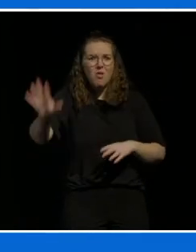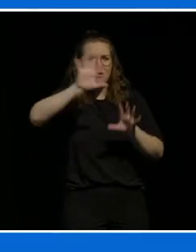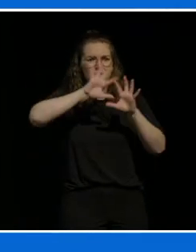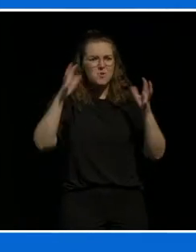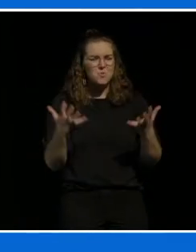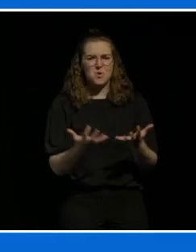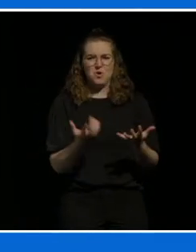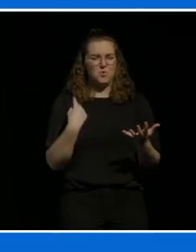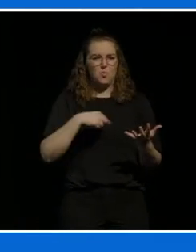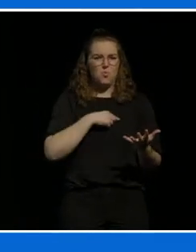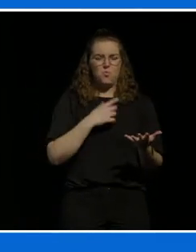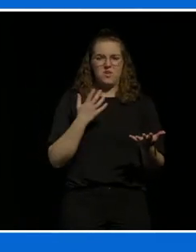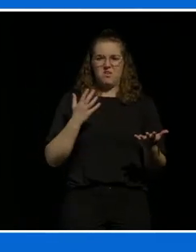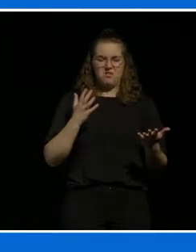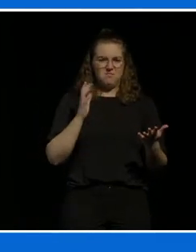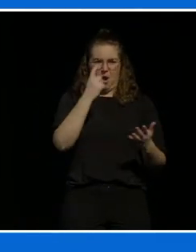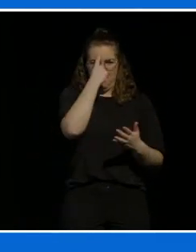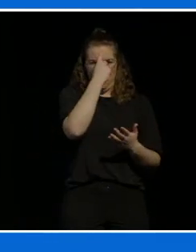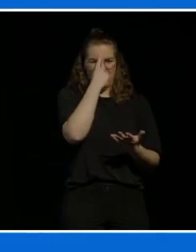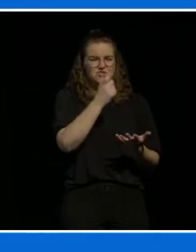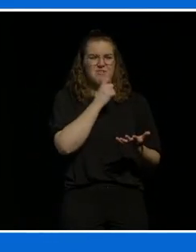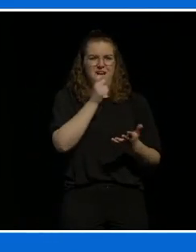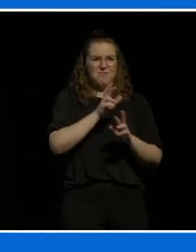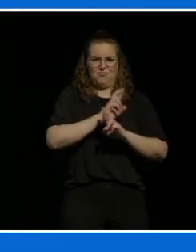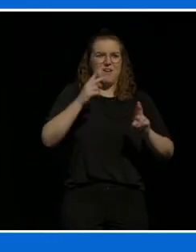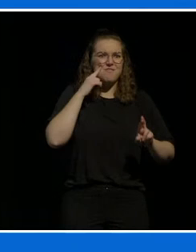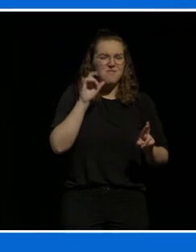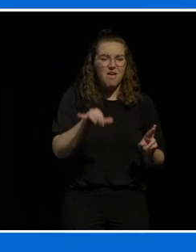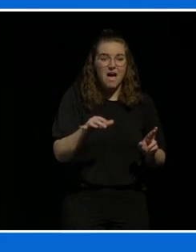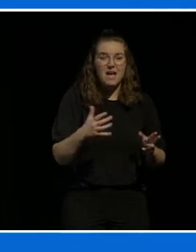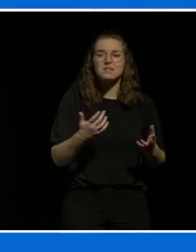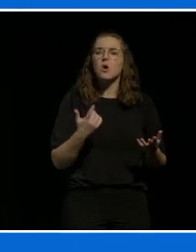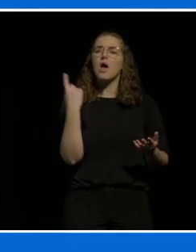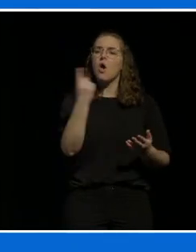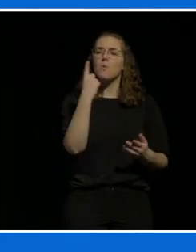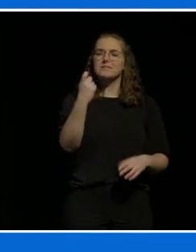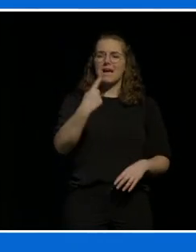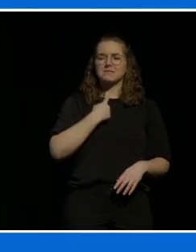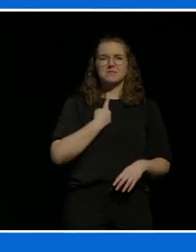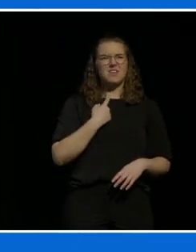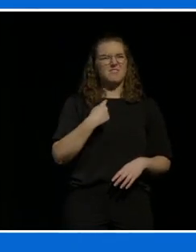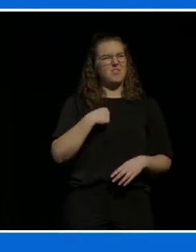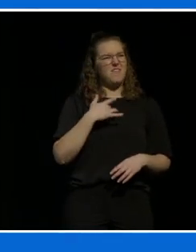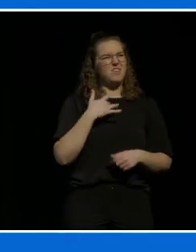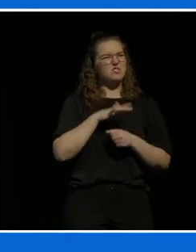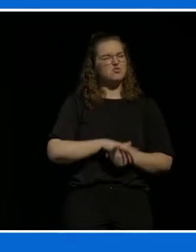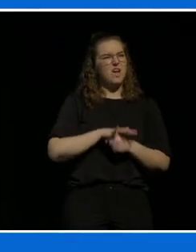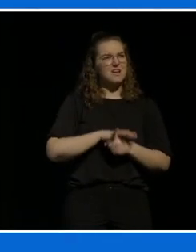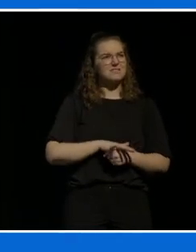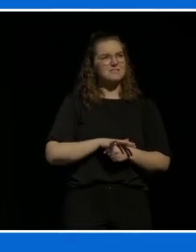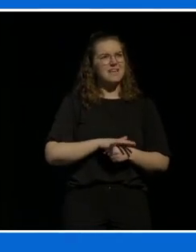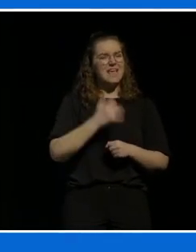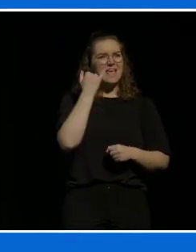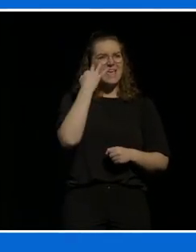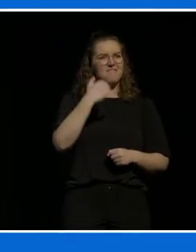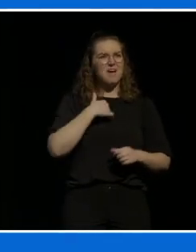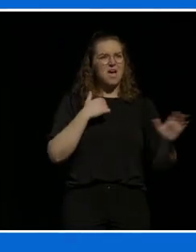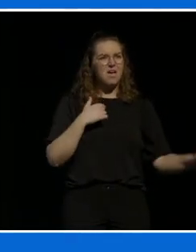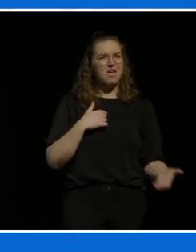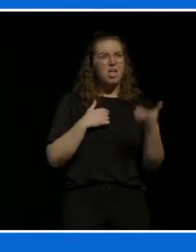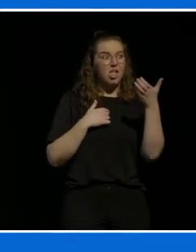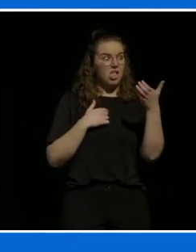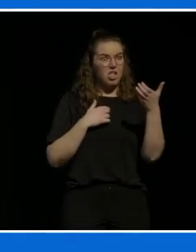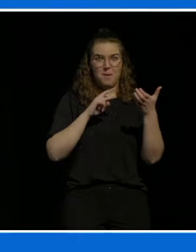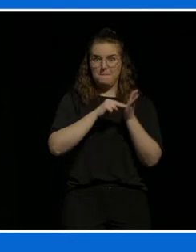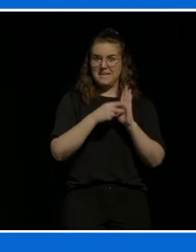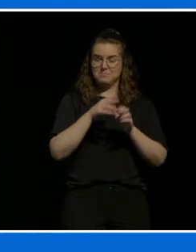I remember that. I ask myself also, am I stressed right now? How am I feeling? Like, am I gonna pick up my phone and like increase my